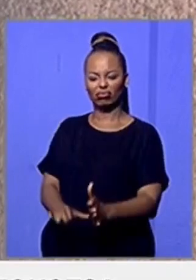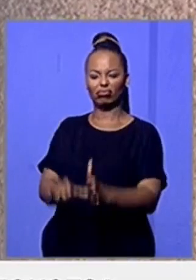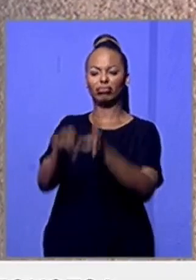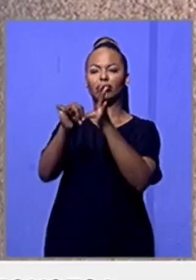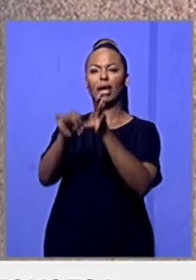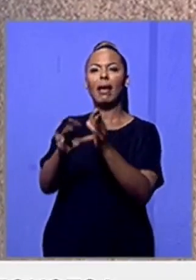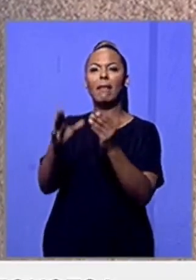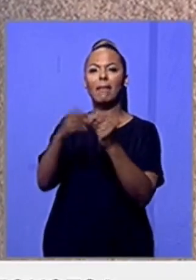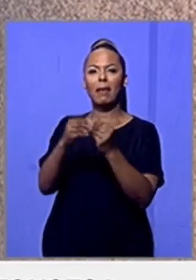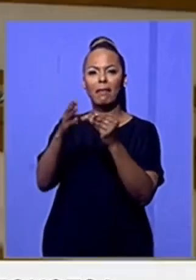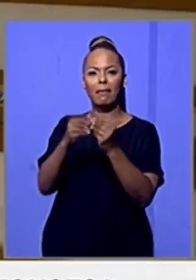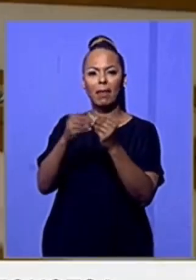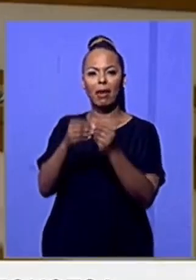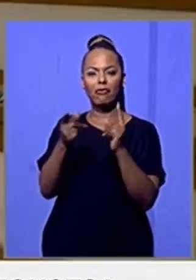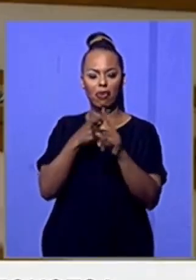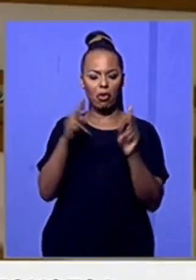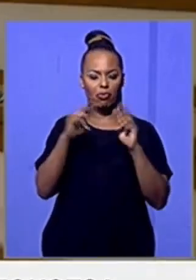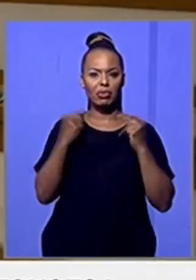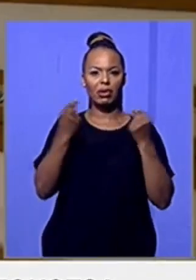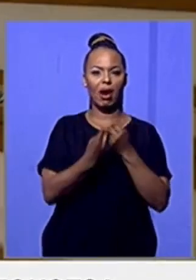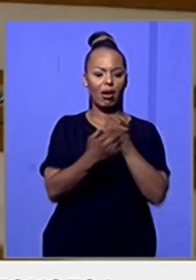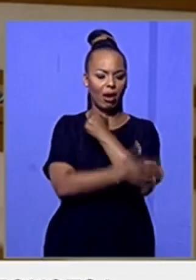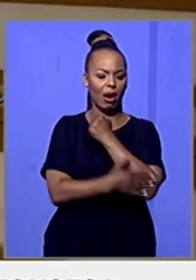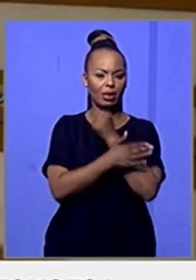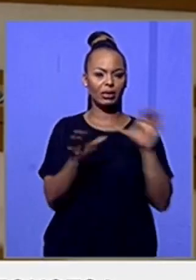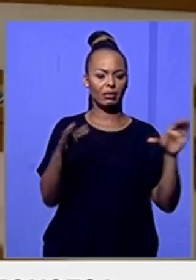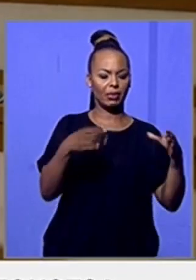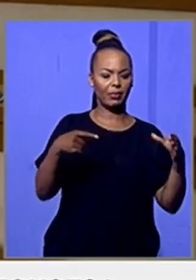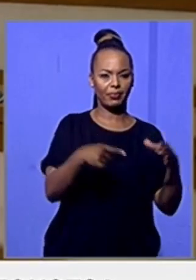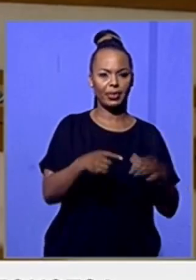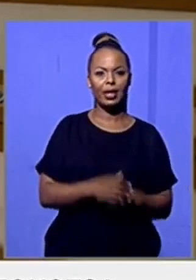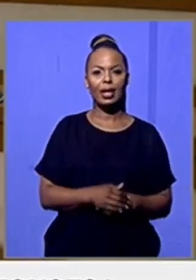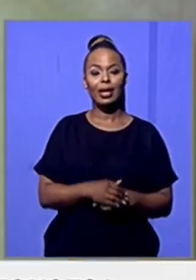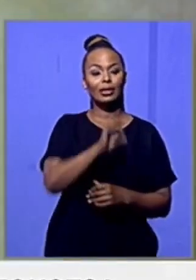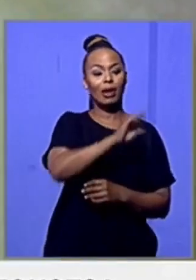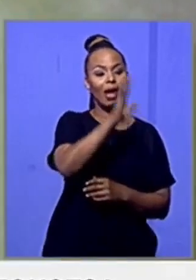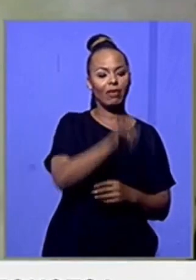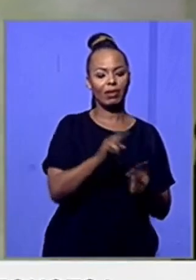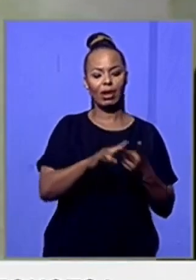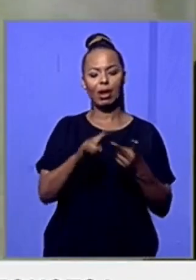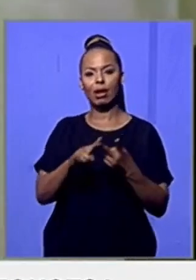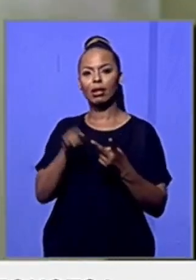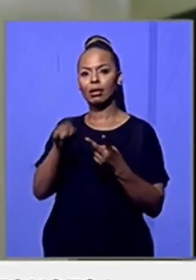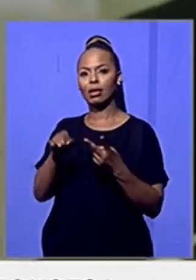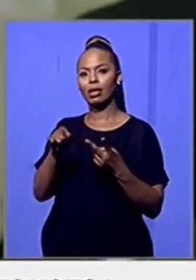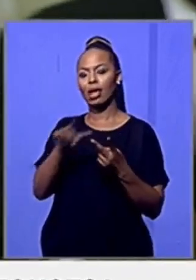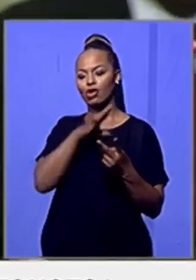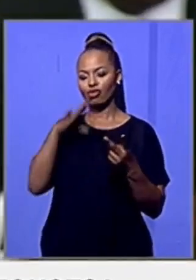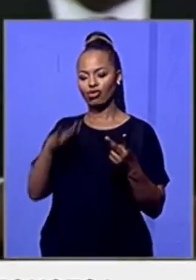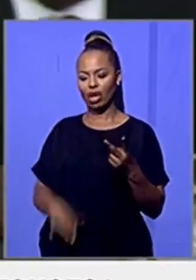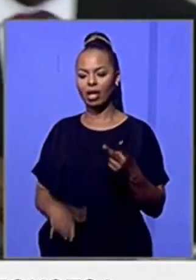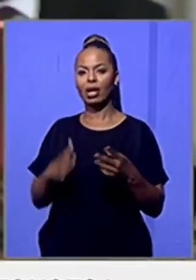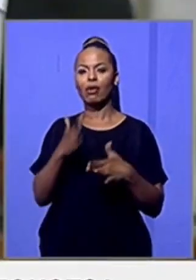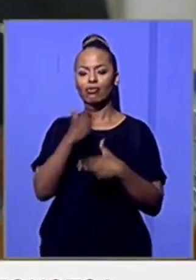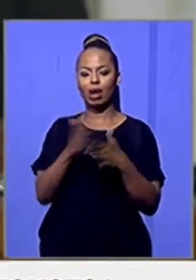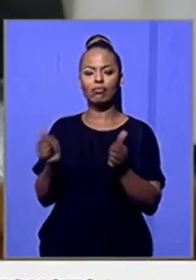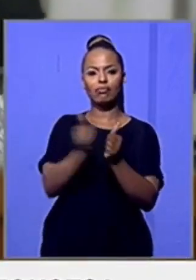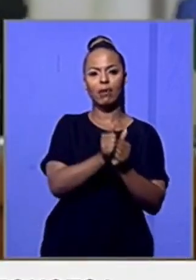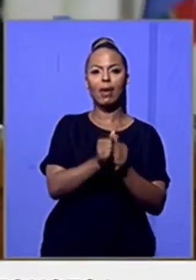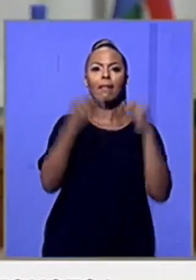our national orders. Botsalano magareng ga Afrika Borwa le China bo matlafadiwa ke lenaane la tirisano mmogo